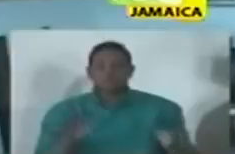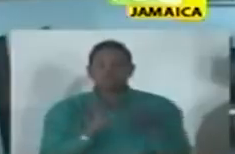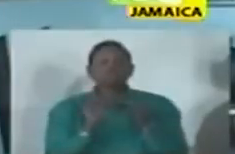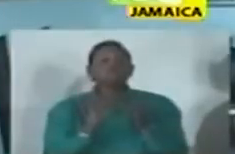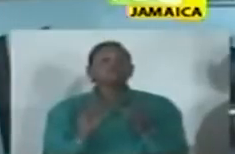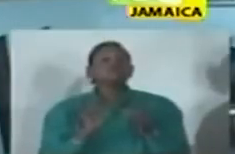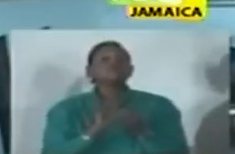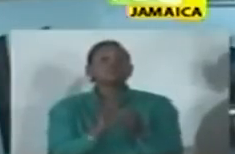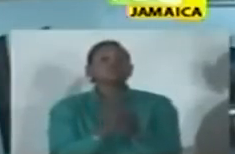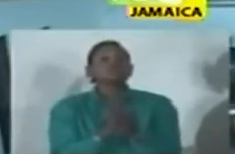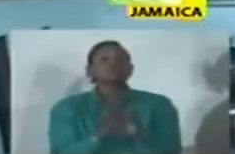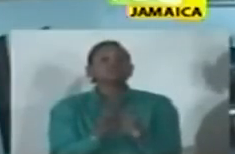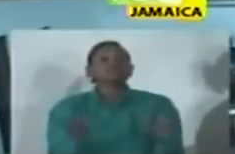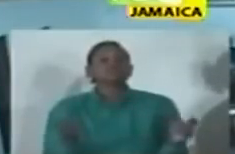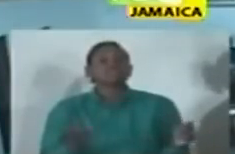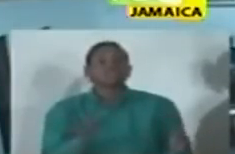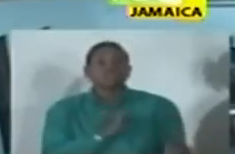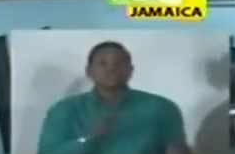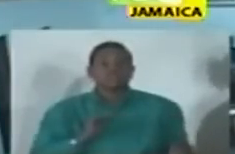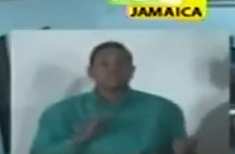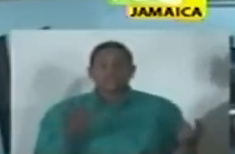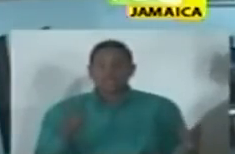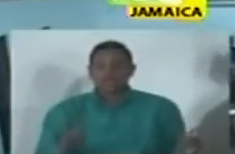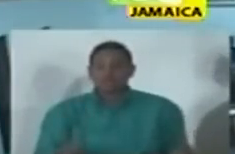Motions relating to the sitting of the Senate.